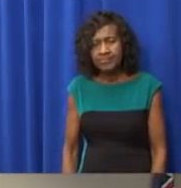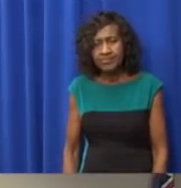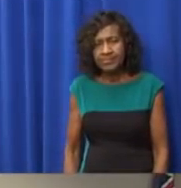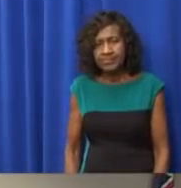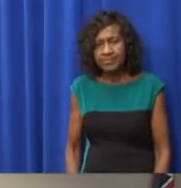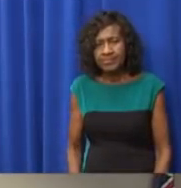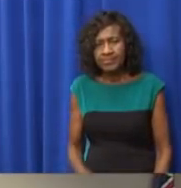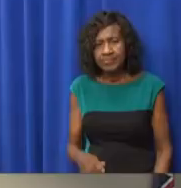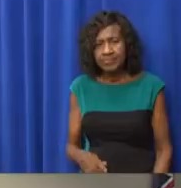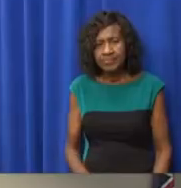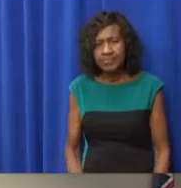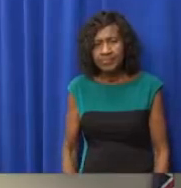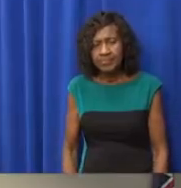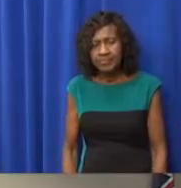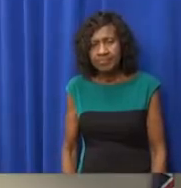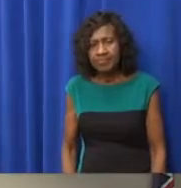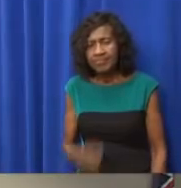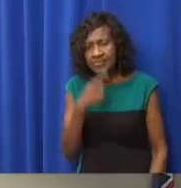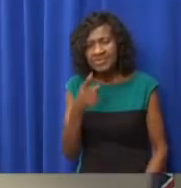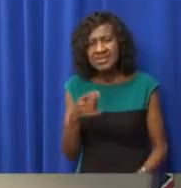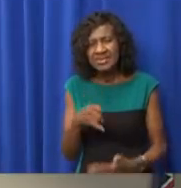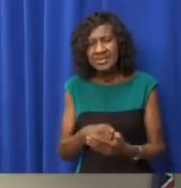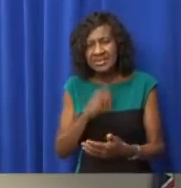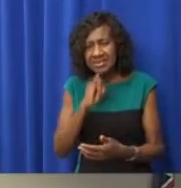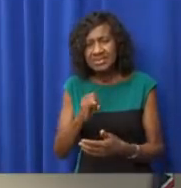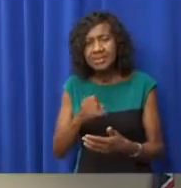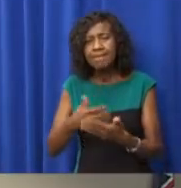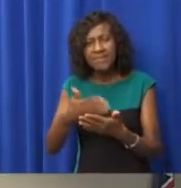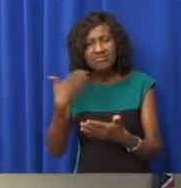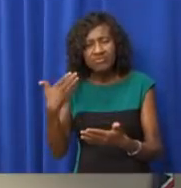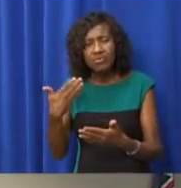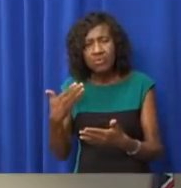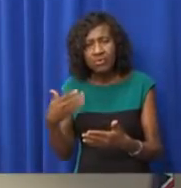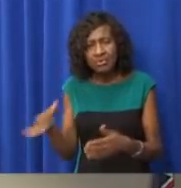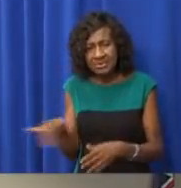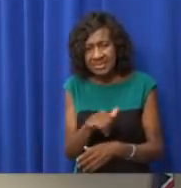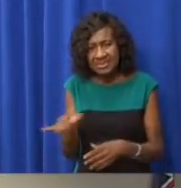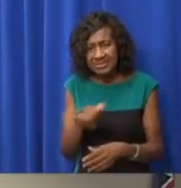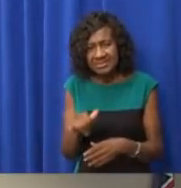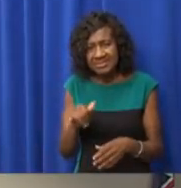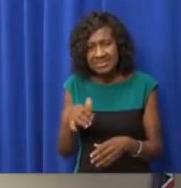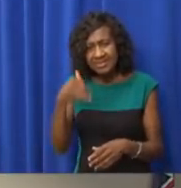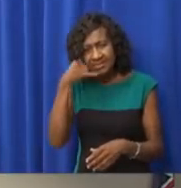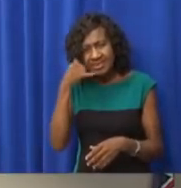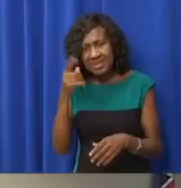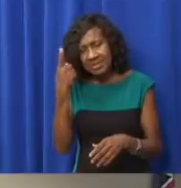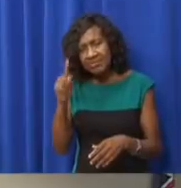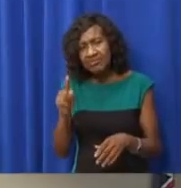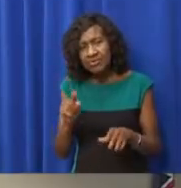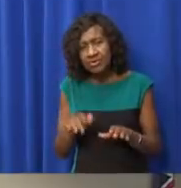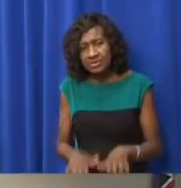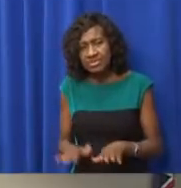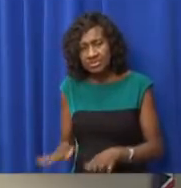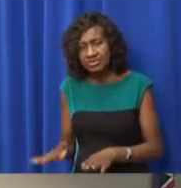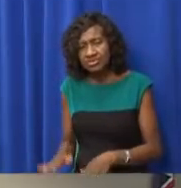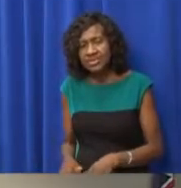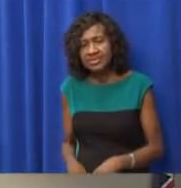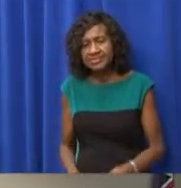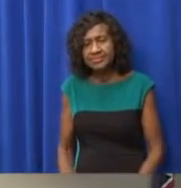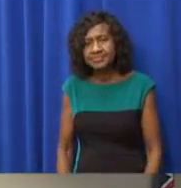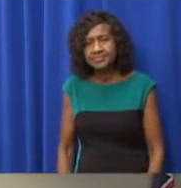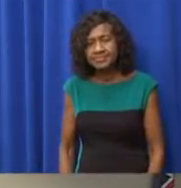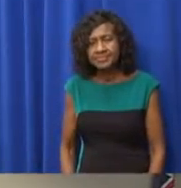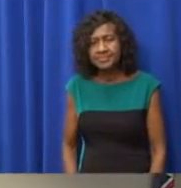is. Thank you so much. Okay, I do have a final question, and then we're going to wrap